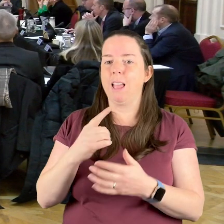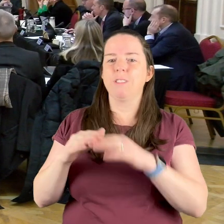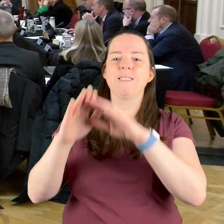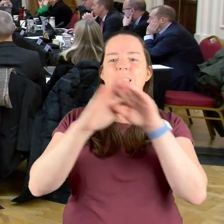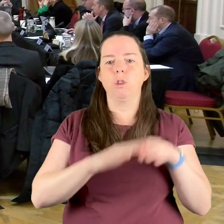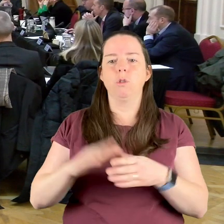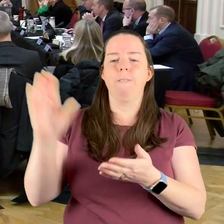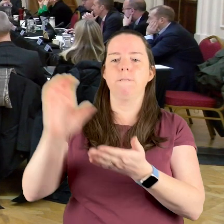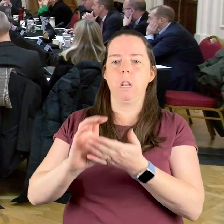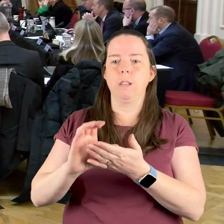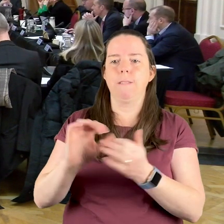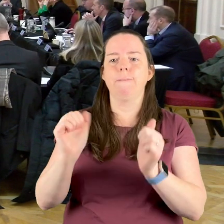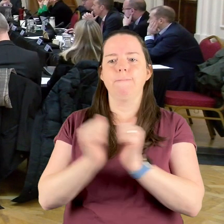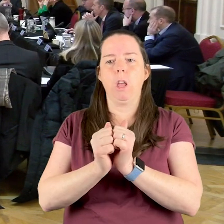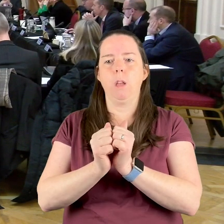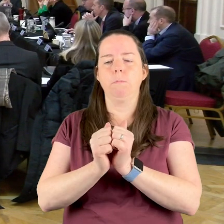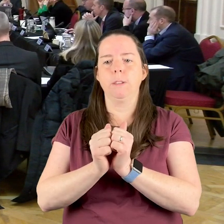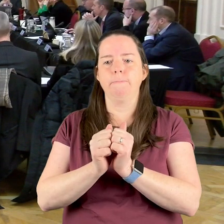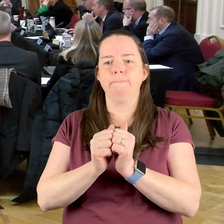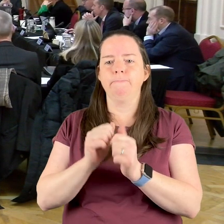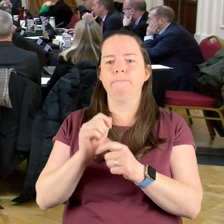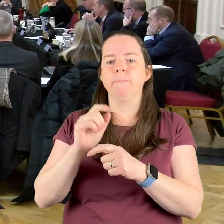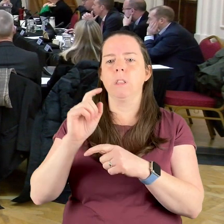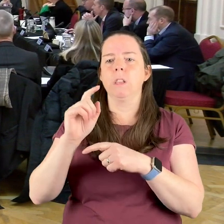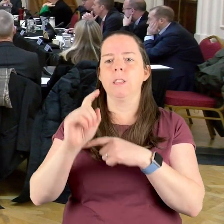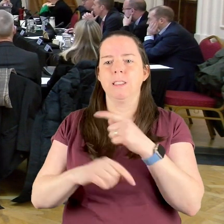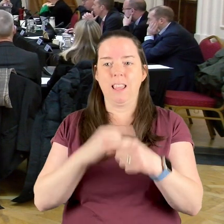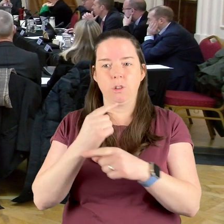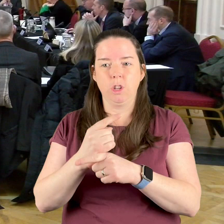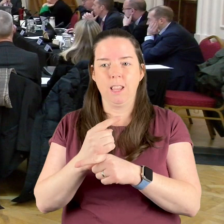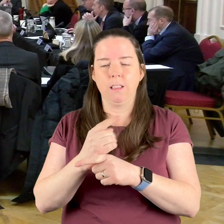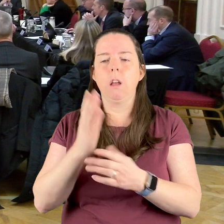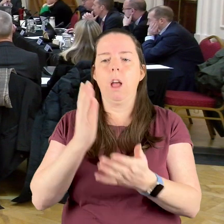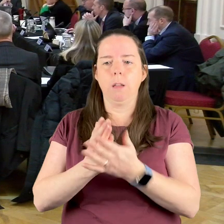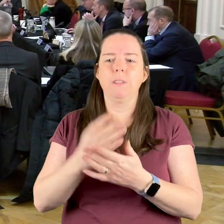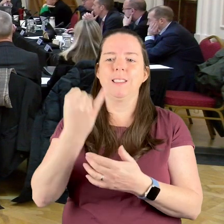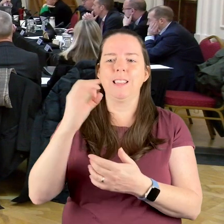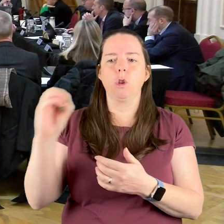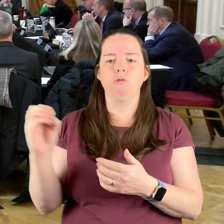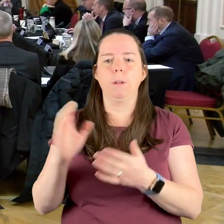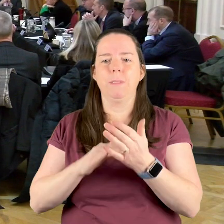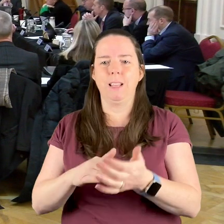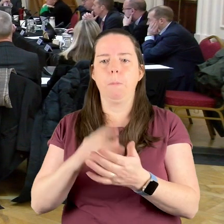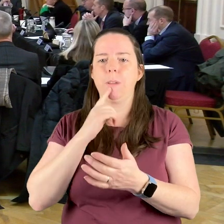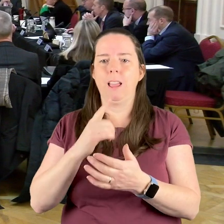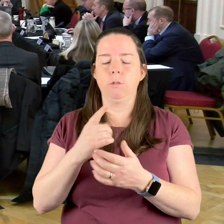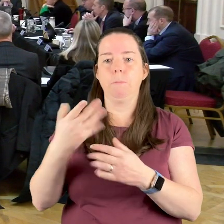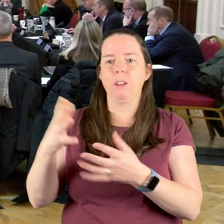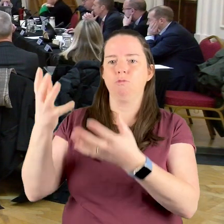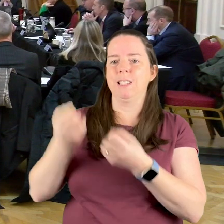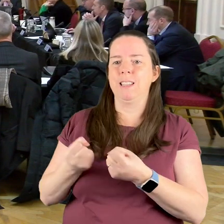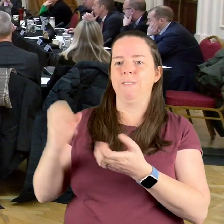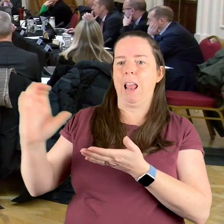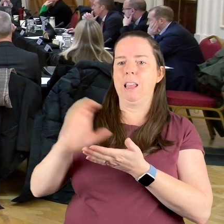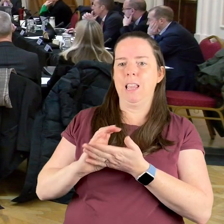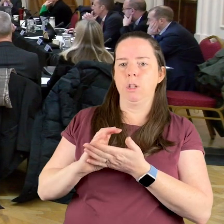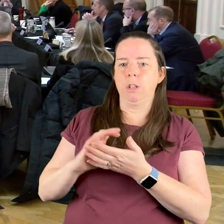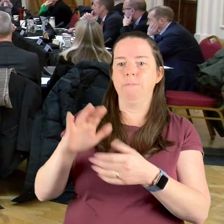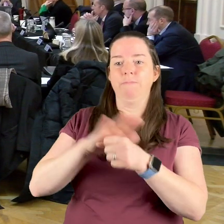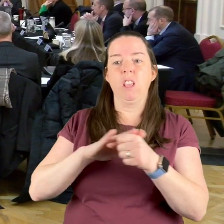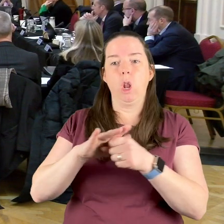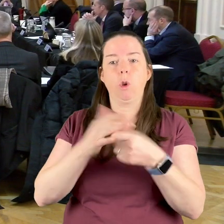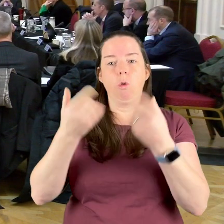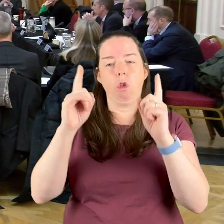500 million national funding, that is confirmed next year as 600 million, and we have received